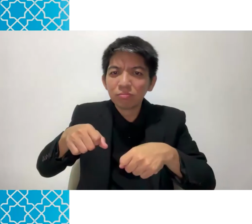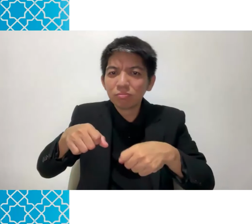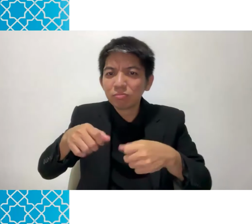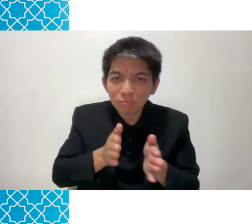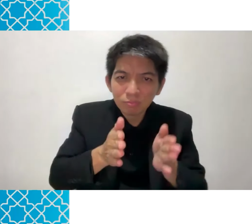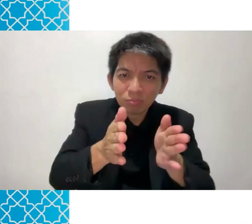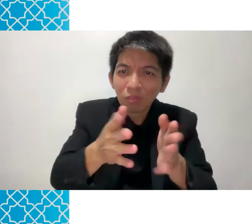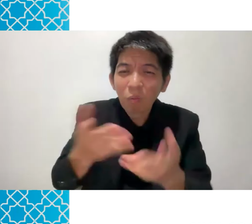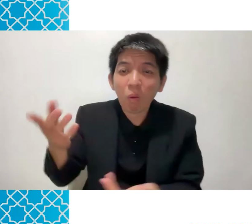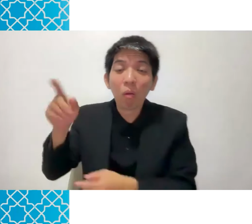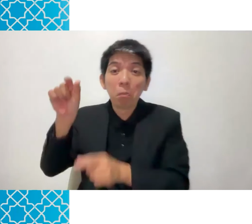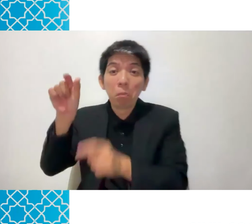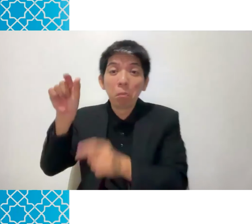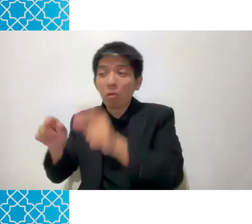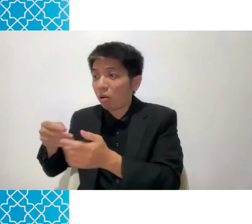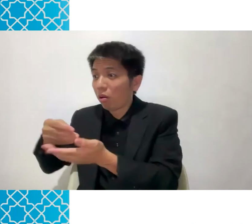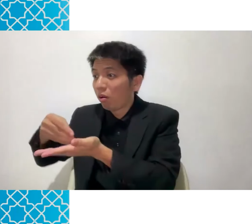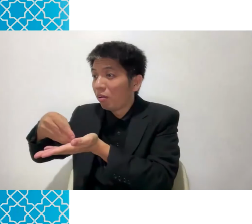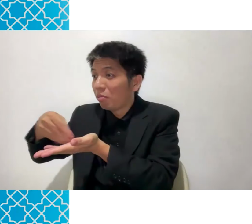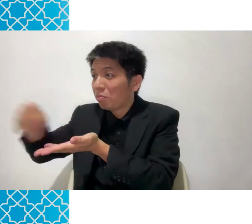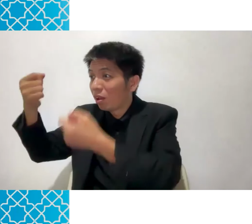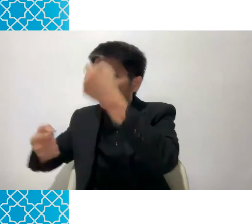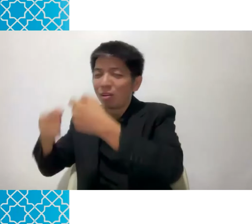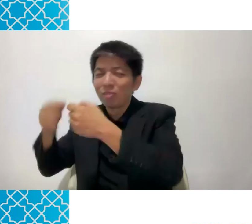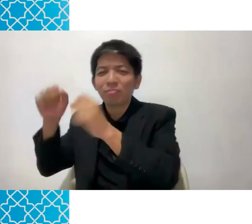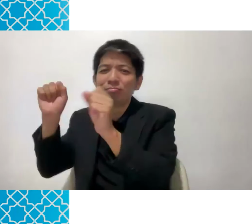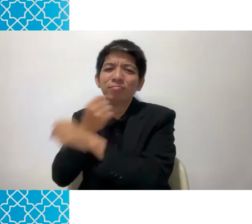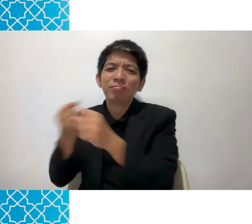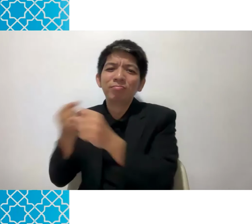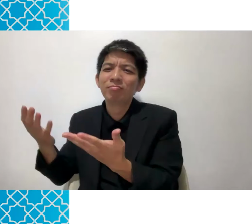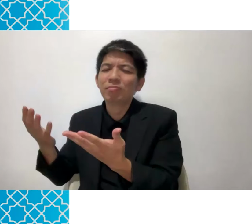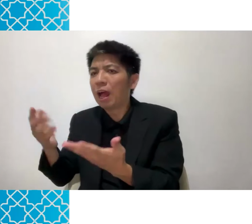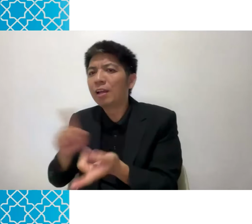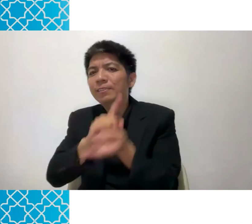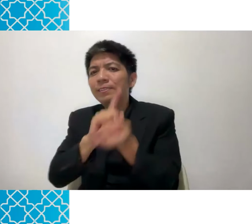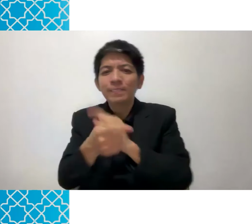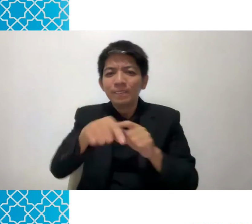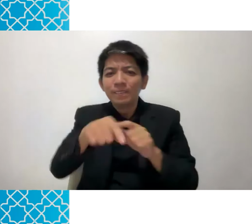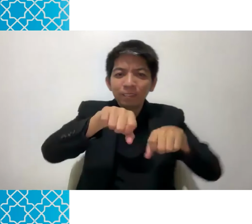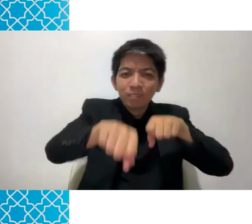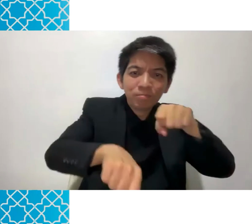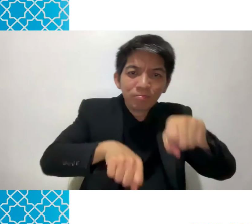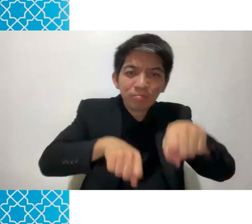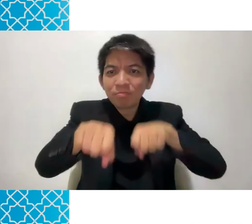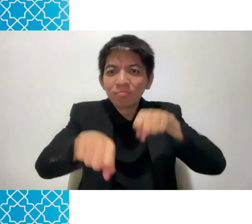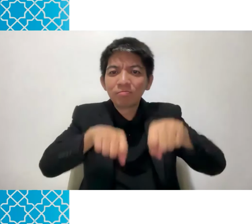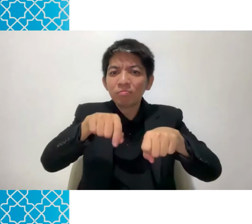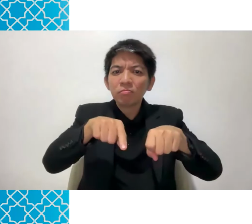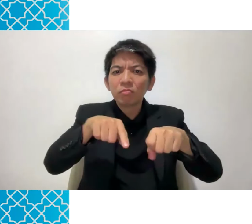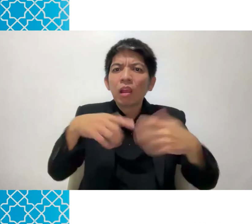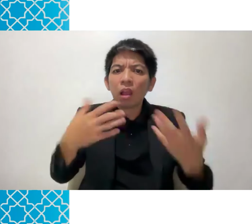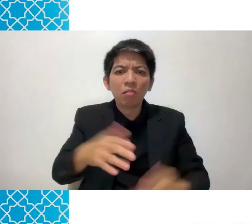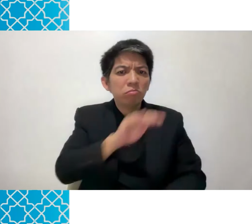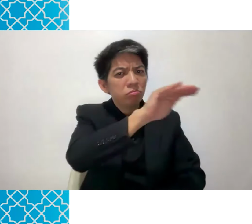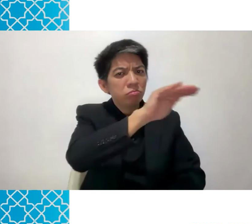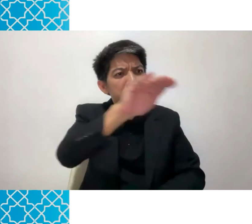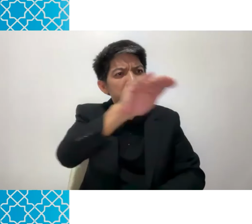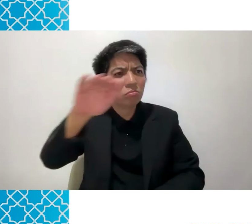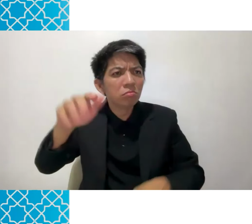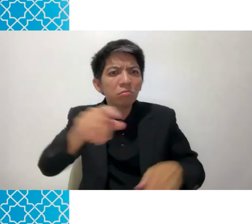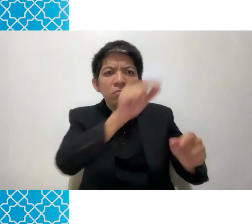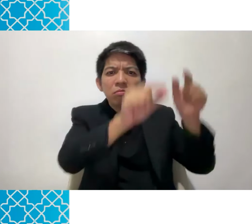get around the city. It involved a lot of community engagement, and it takes time, which is the trade-off. But by taking that time, it